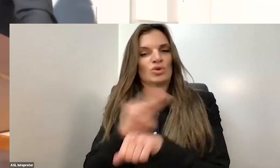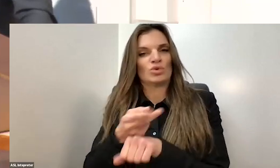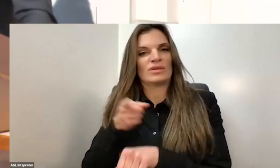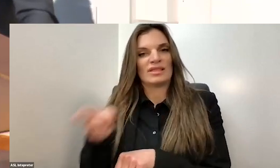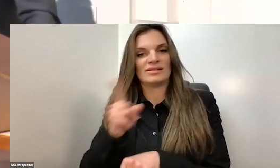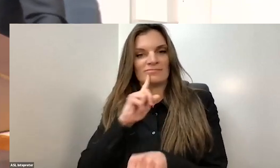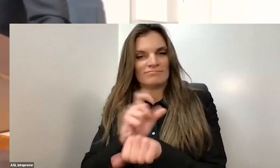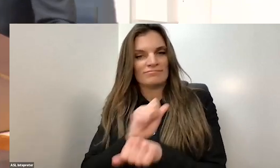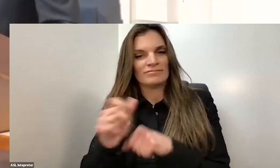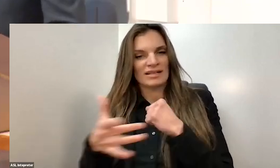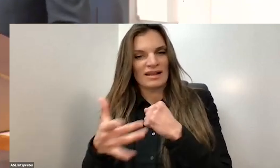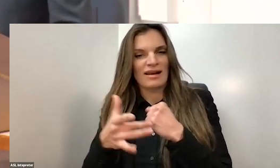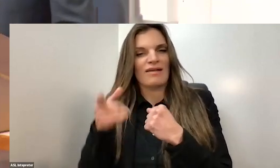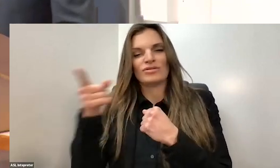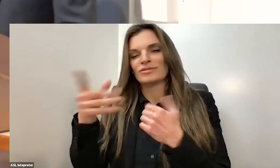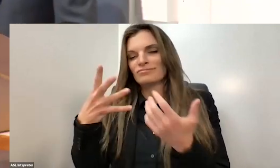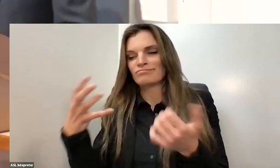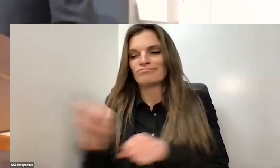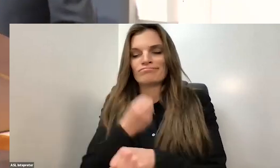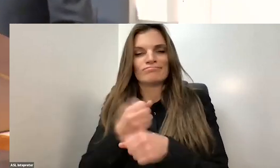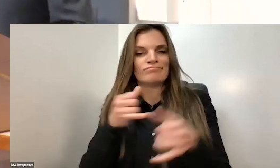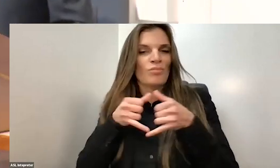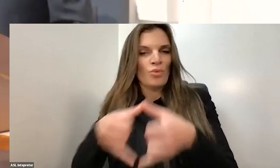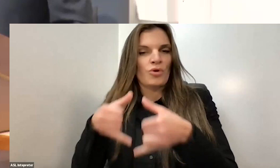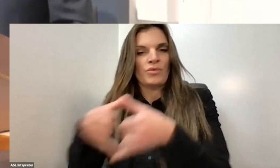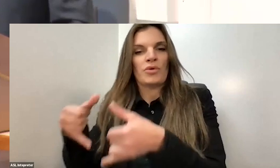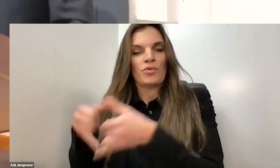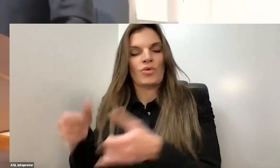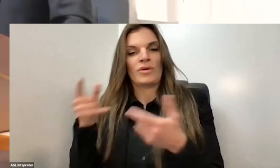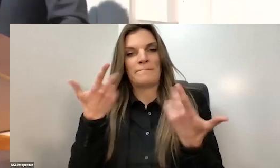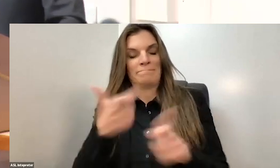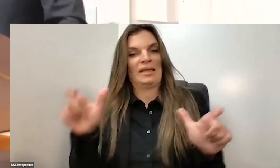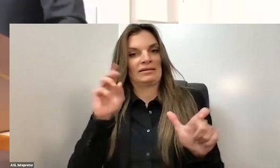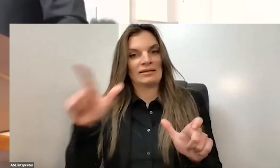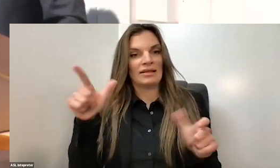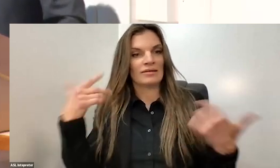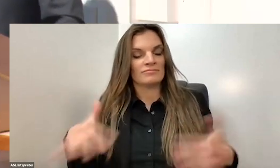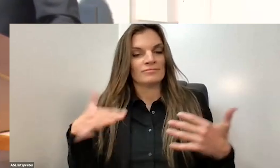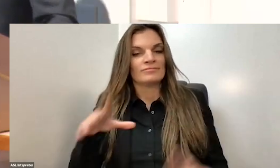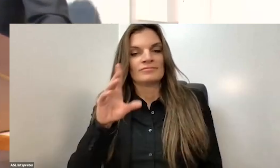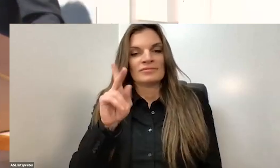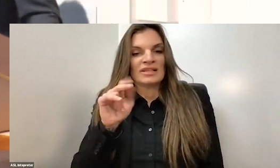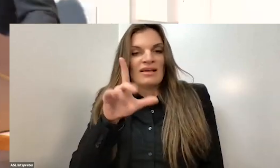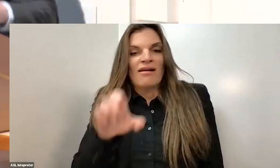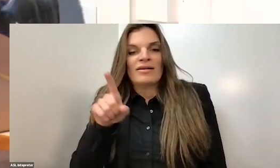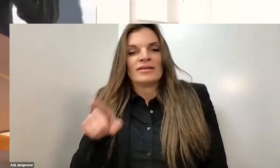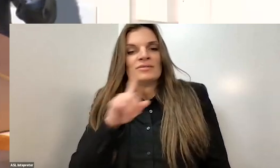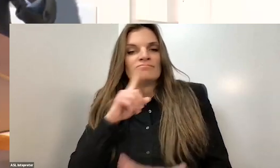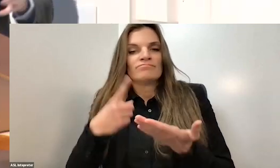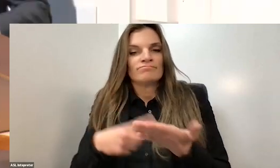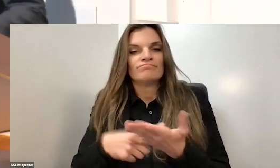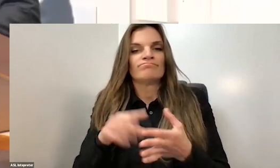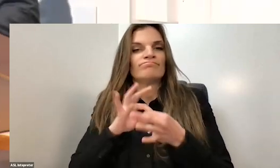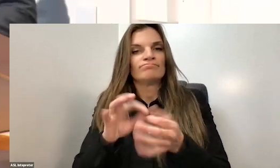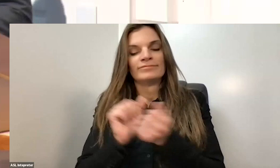thousands of technology professionals throughout higher ed. And on top of all that, Kyle speaks and writes about matters relating